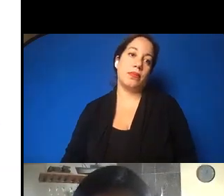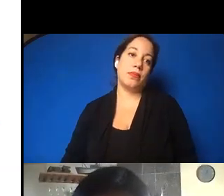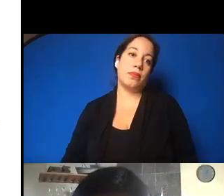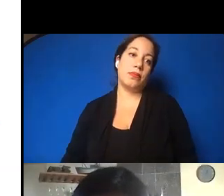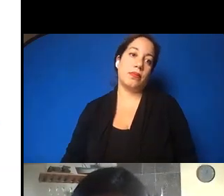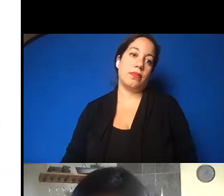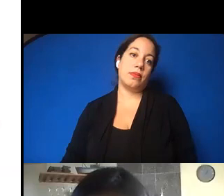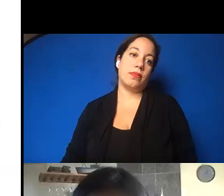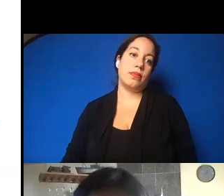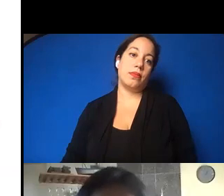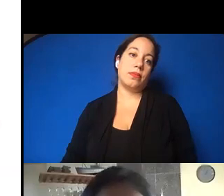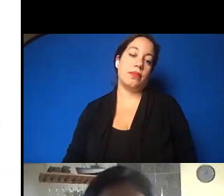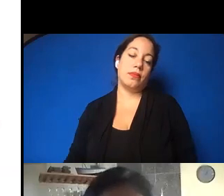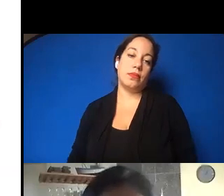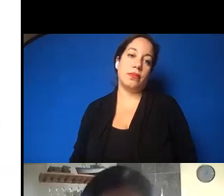So